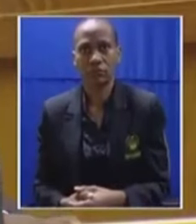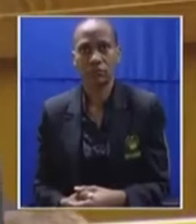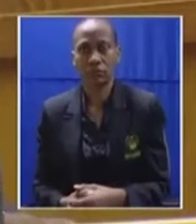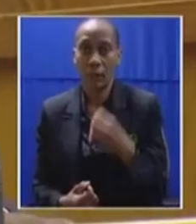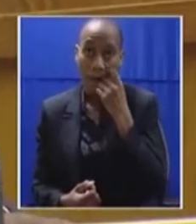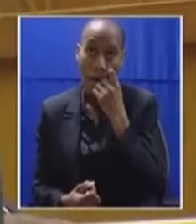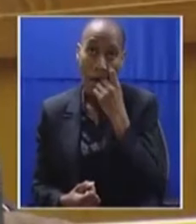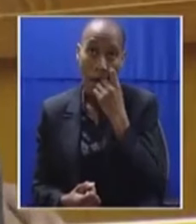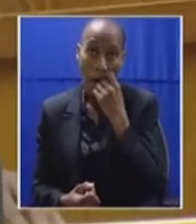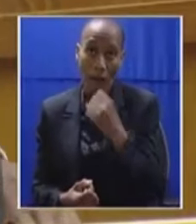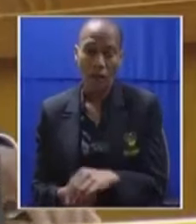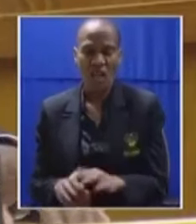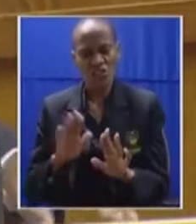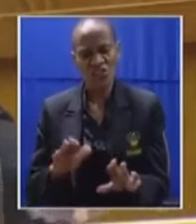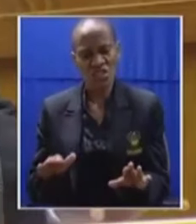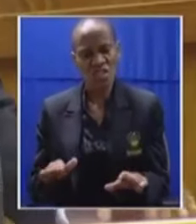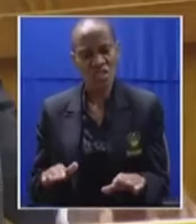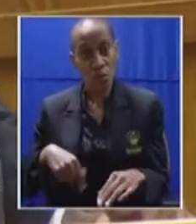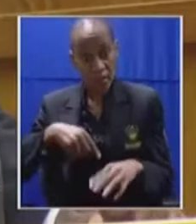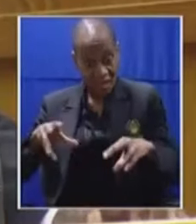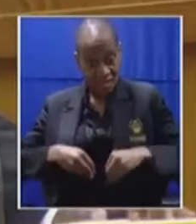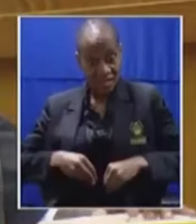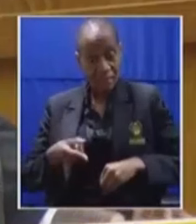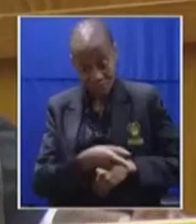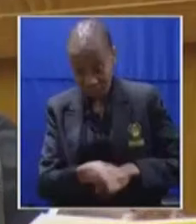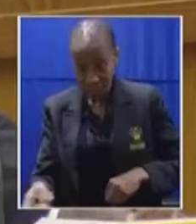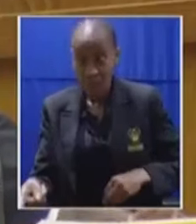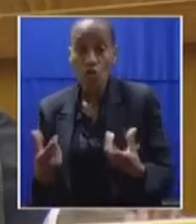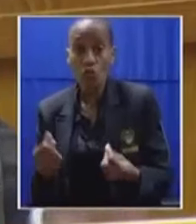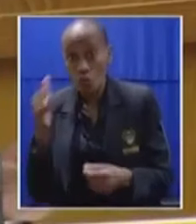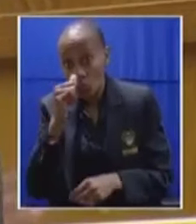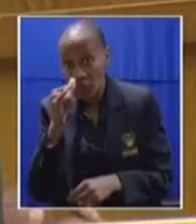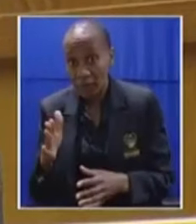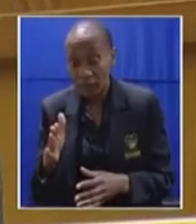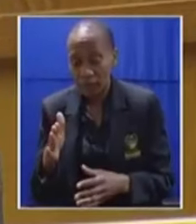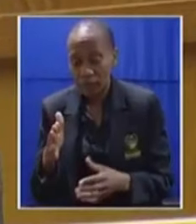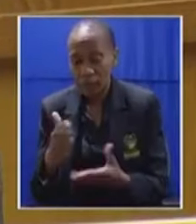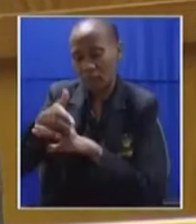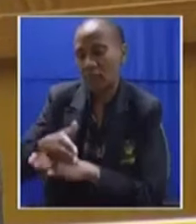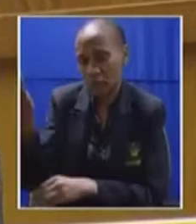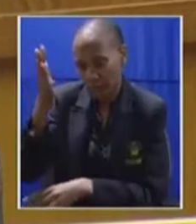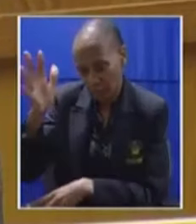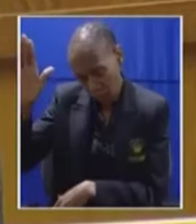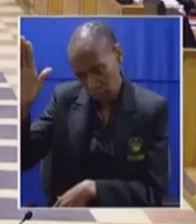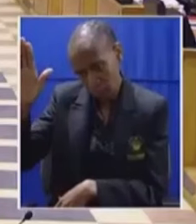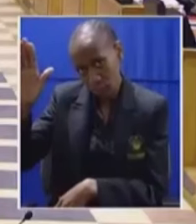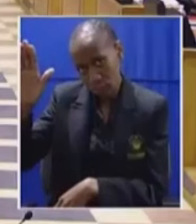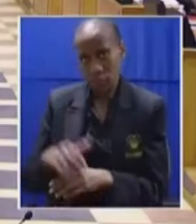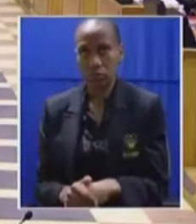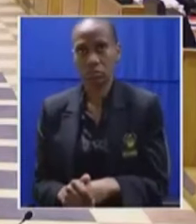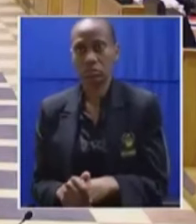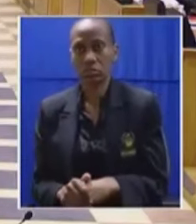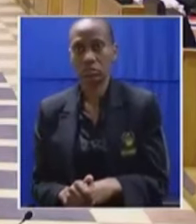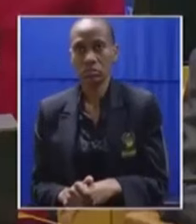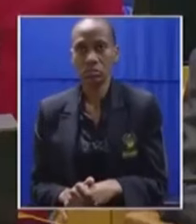criminalizing our children. We should rather... Speaker, I want to check if the President agrees on